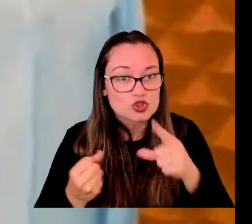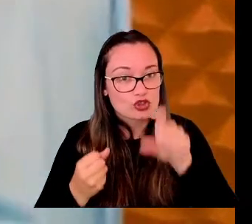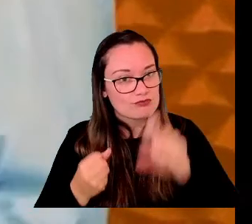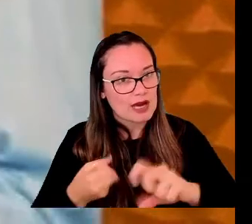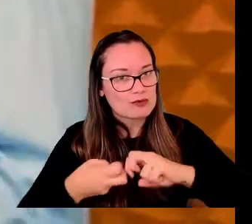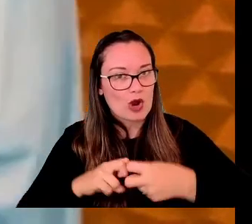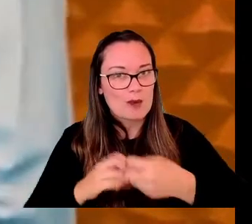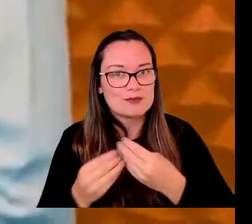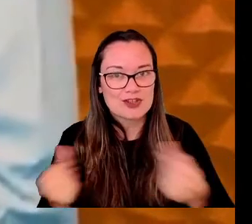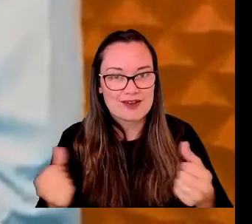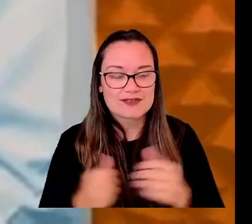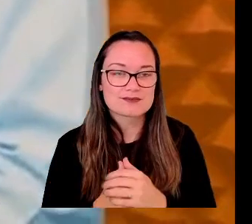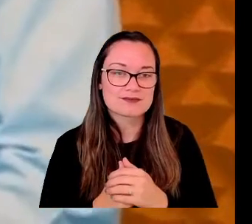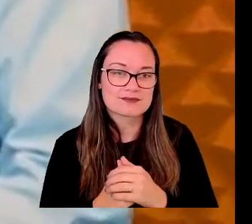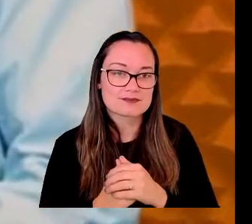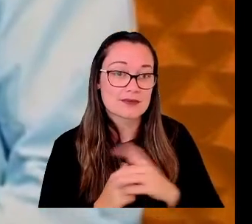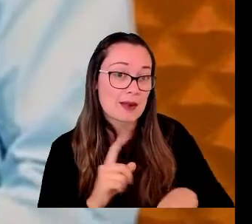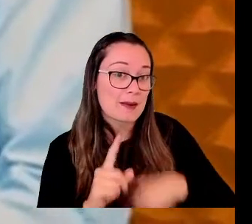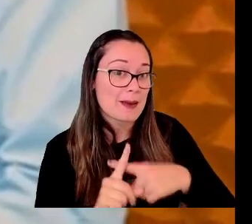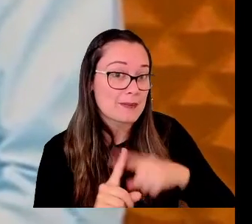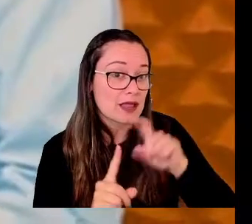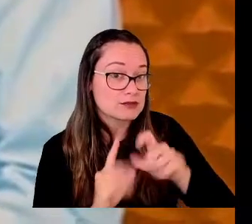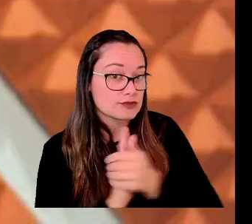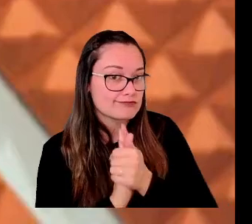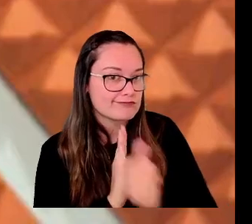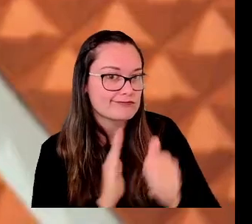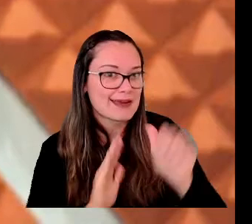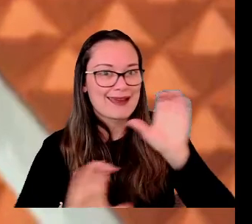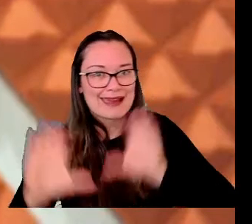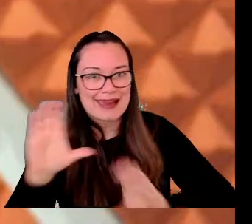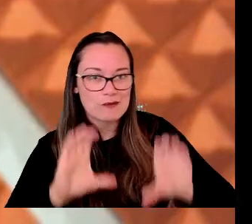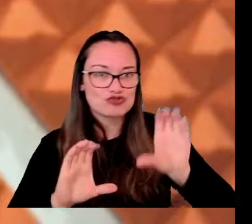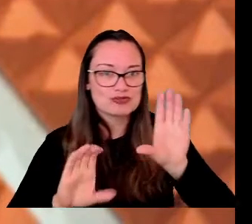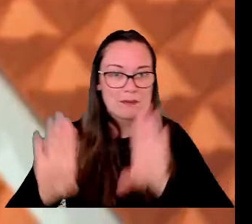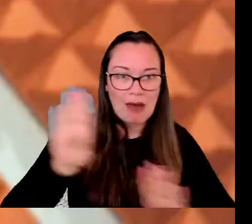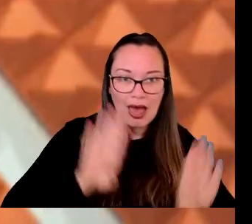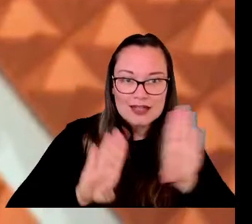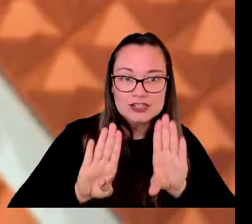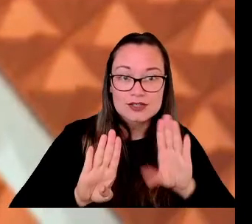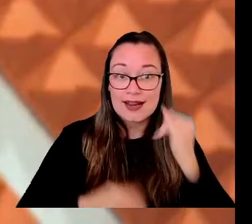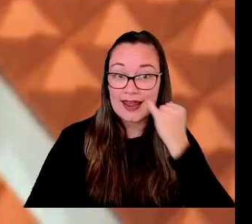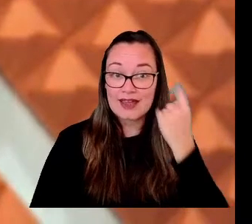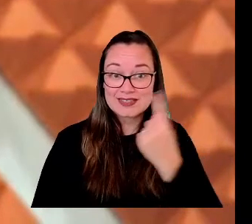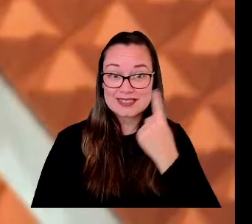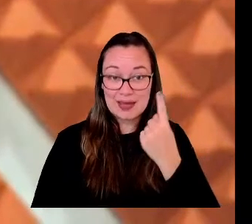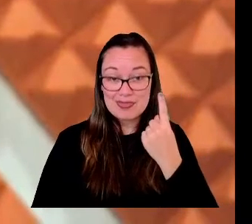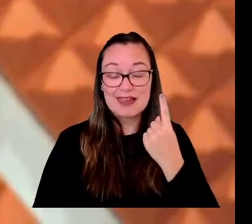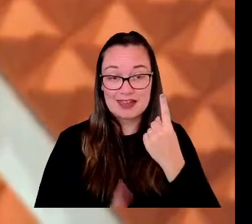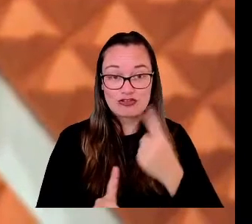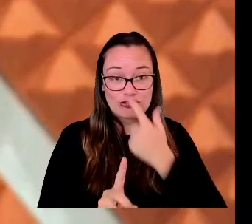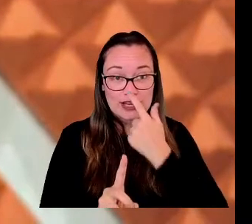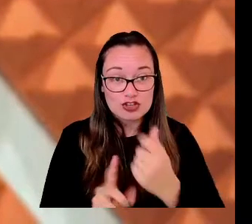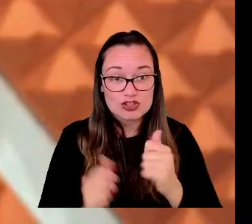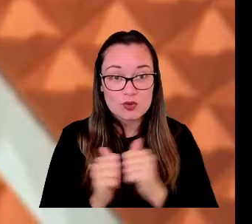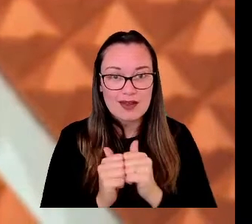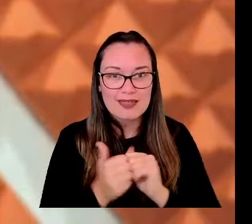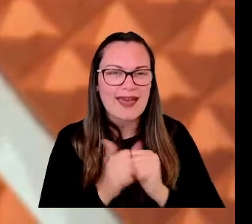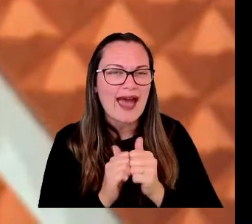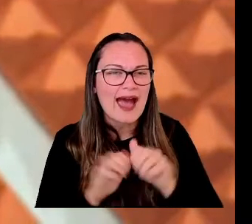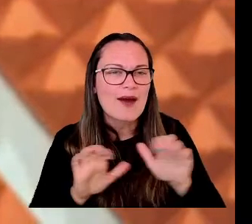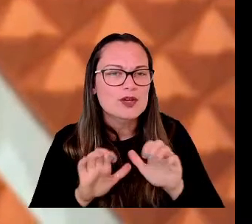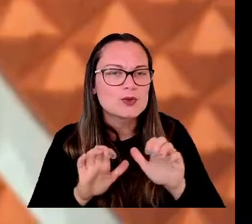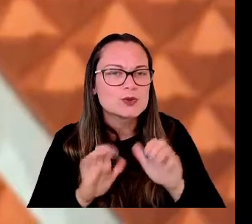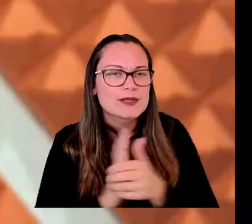solver. You also have to be pretty good at chemistry and biology. So if this is something you're interested in, look right now at how you're doing in your